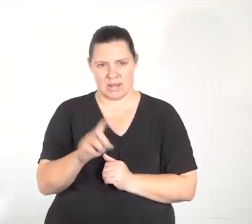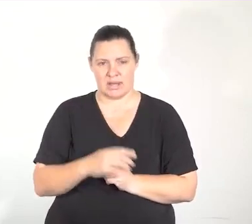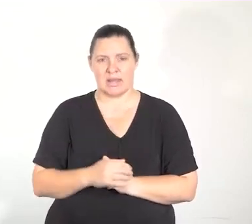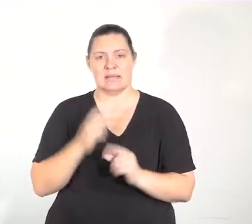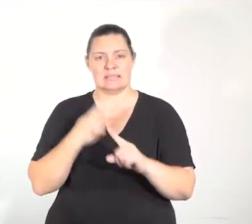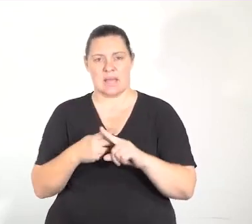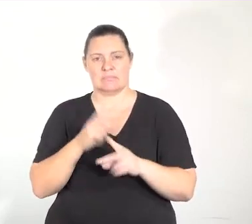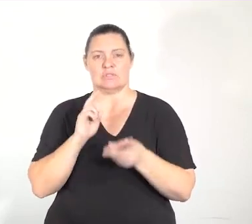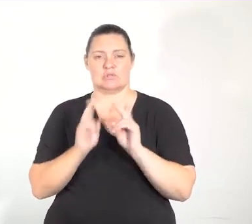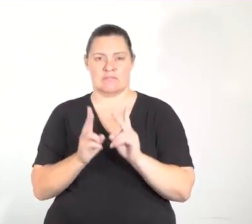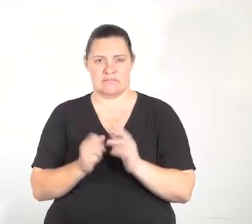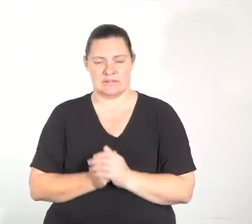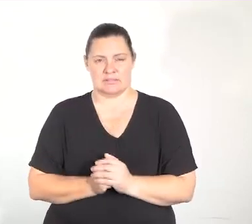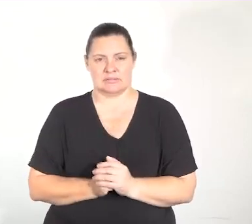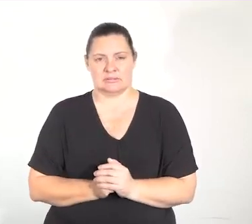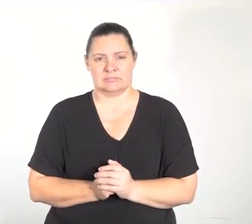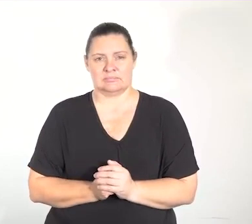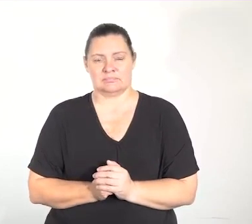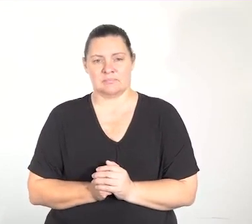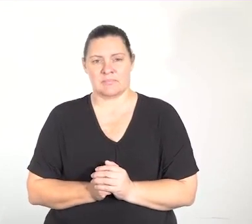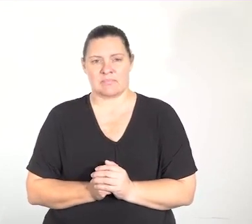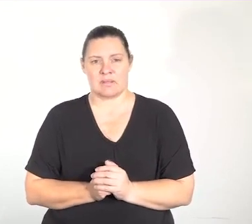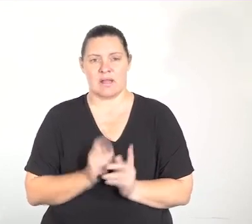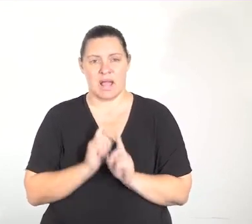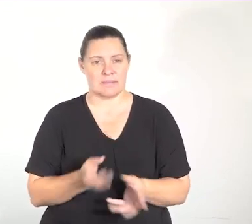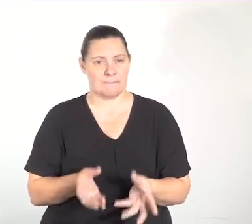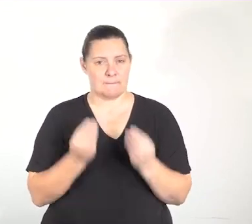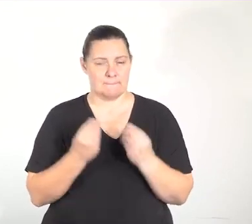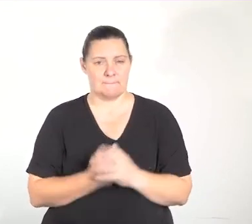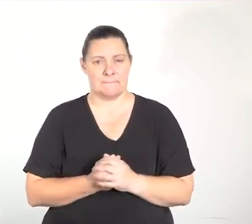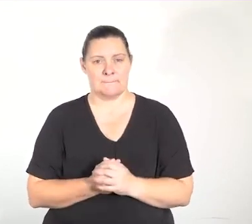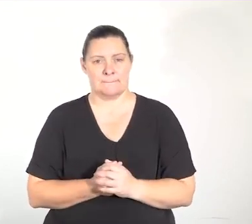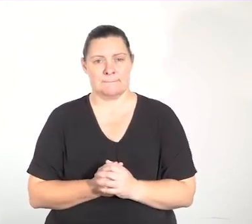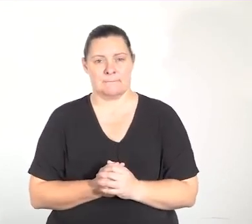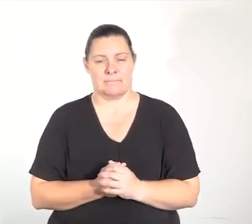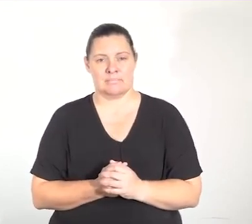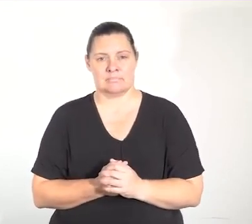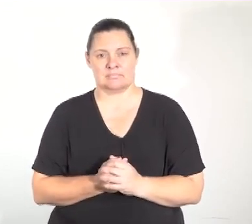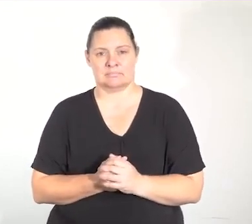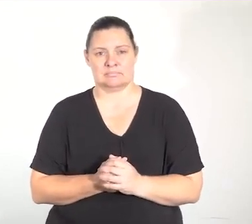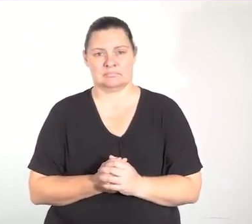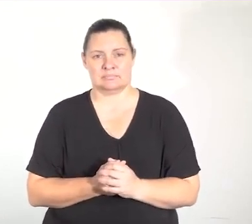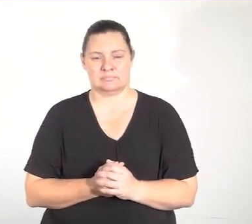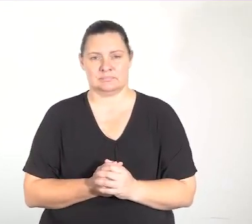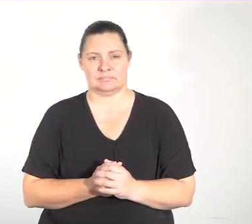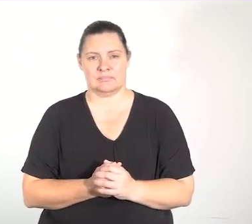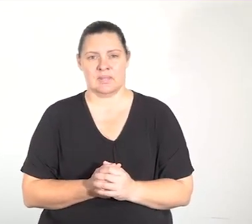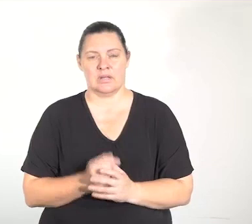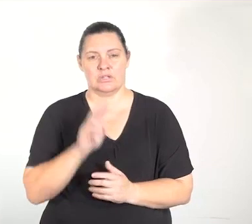18,01, and you multiply that by 12. So what answer do we get? Yes, you are correct.